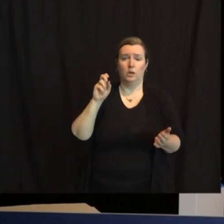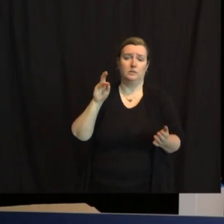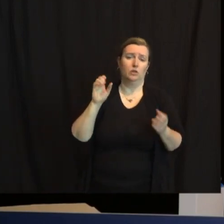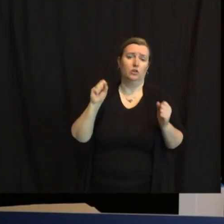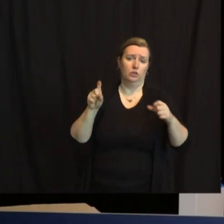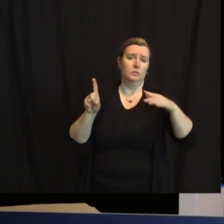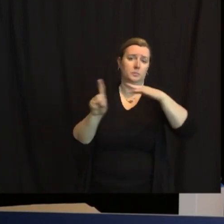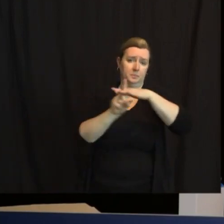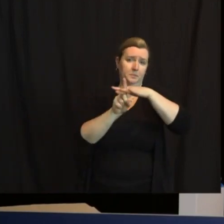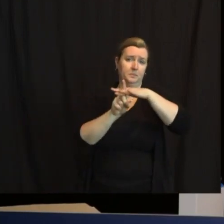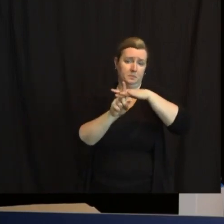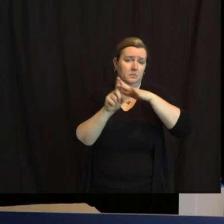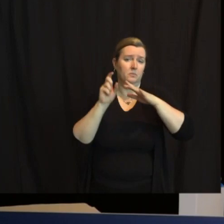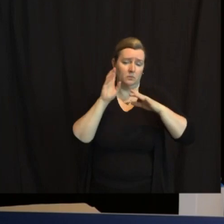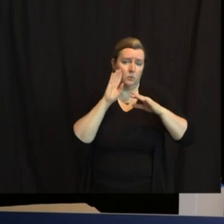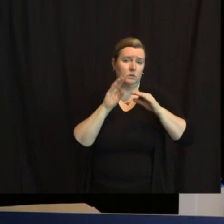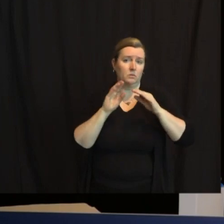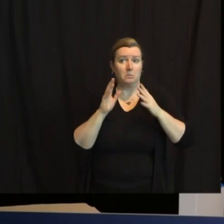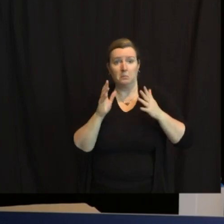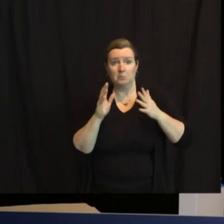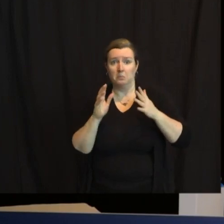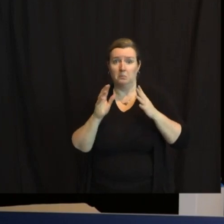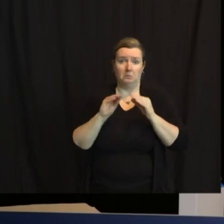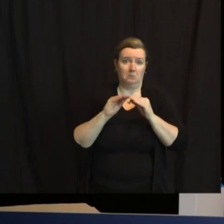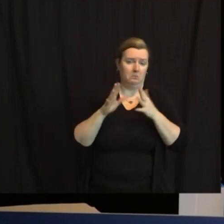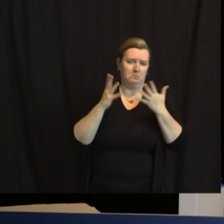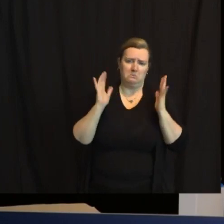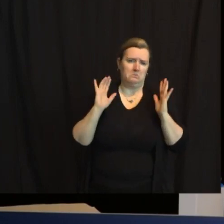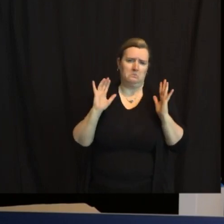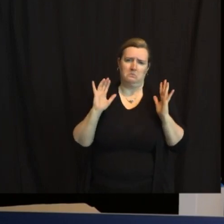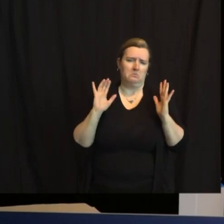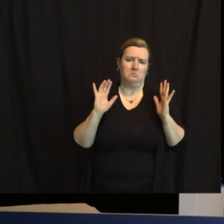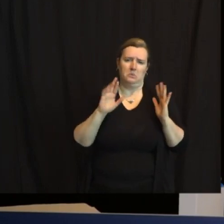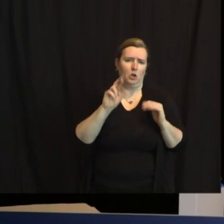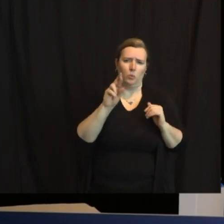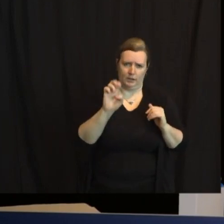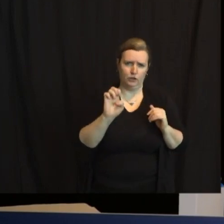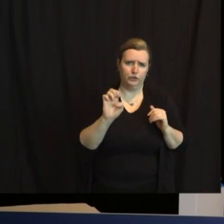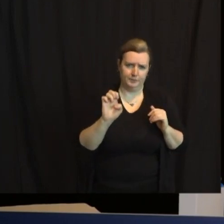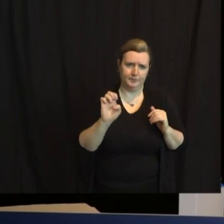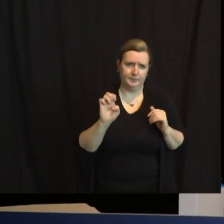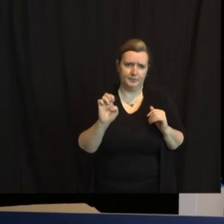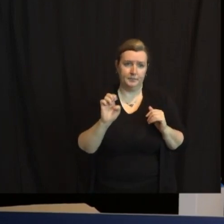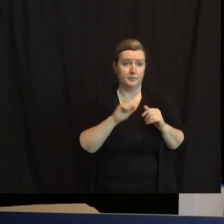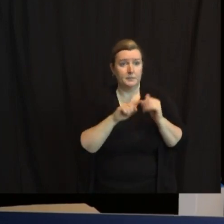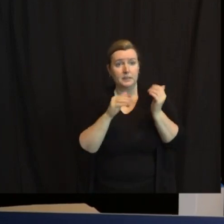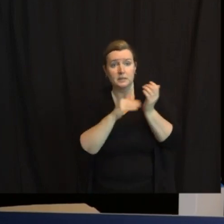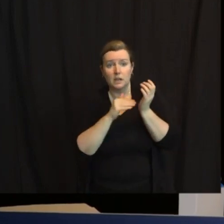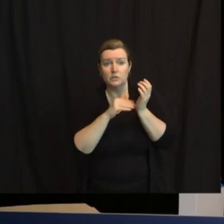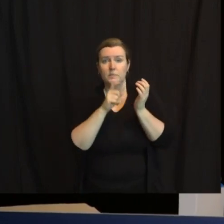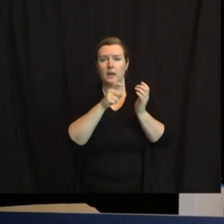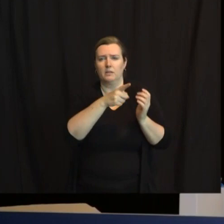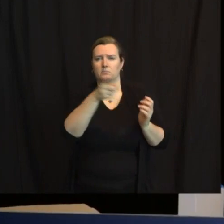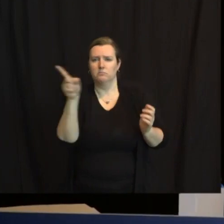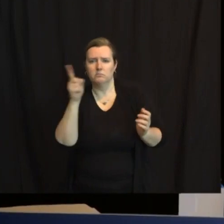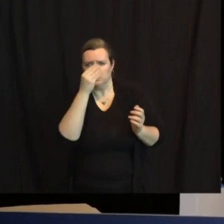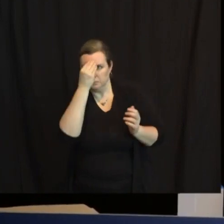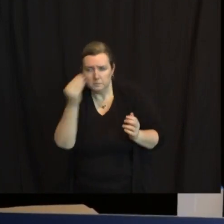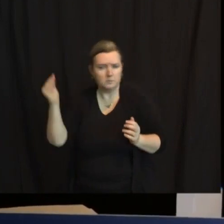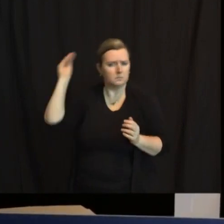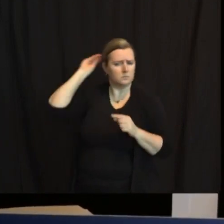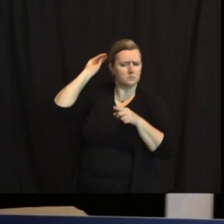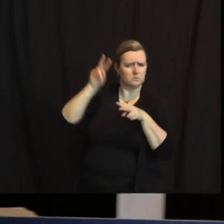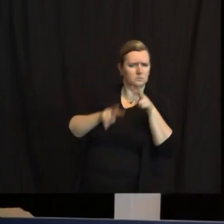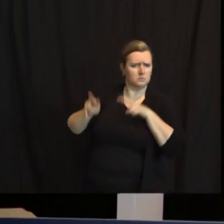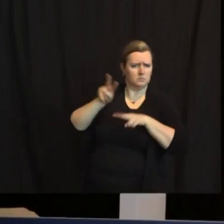be acted on should it happen rapidly. So rare, but needs to be kept in mind. And extremely rare